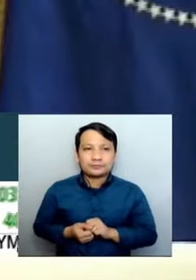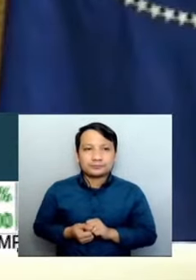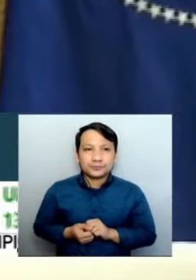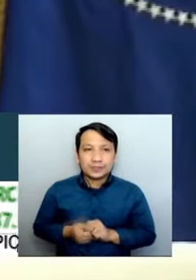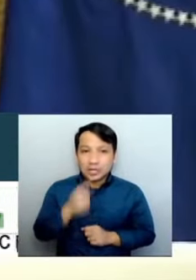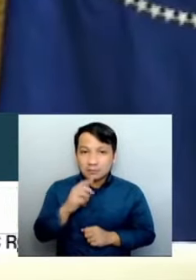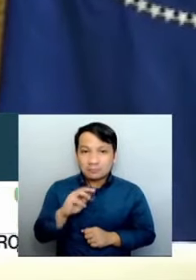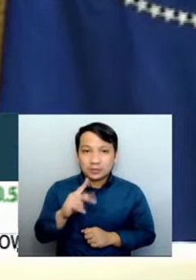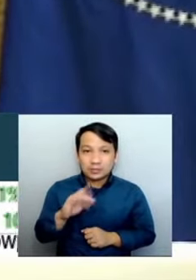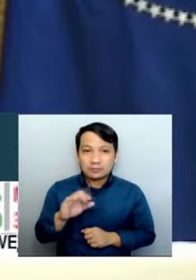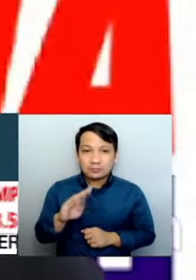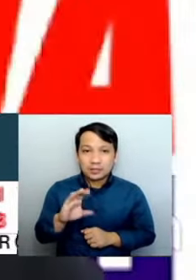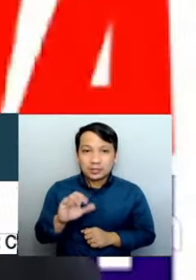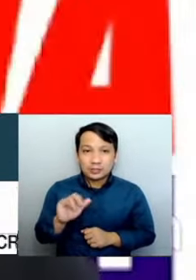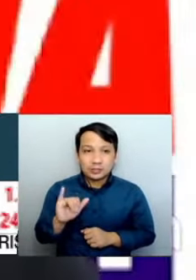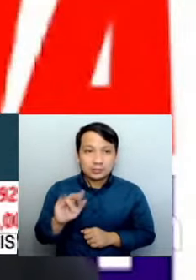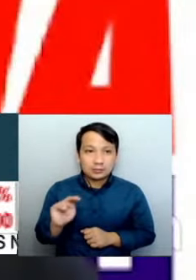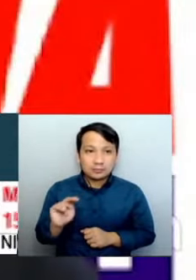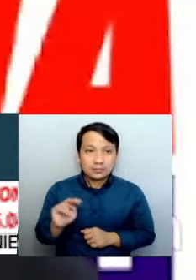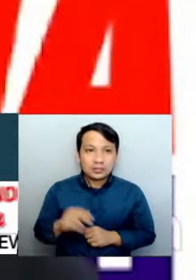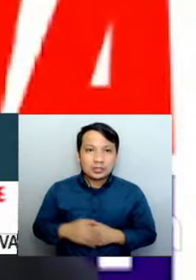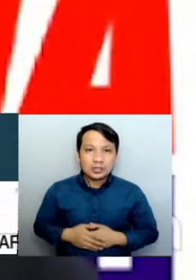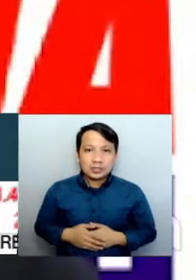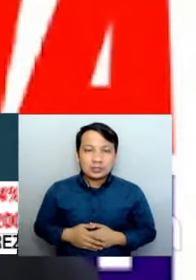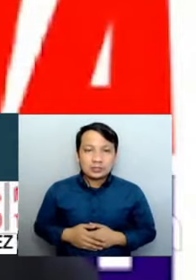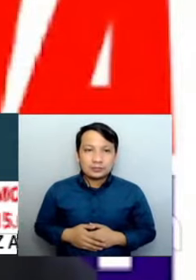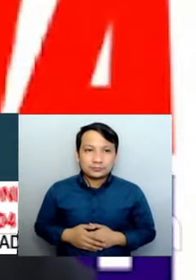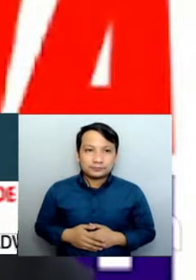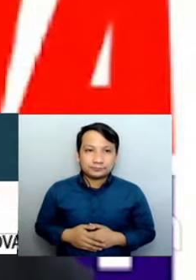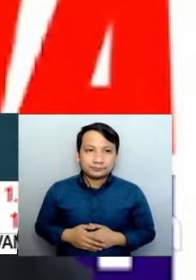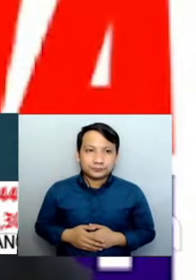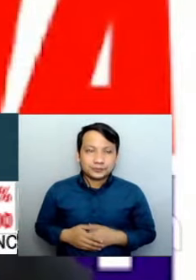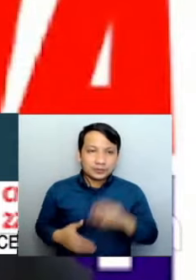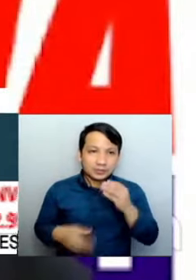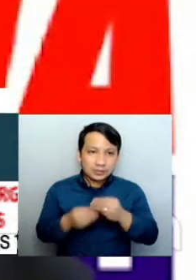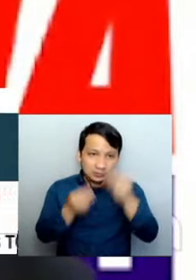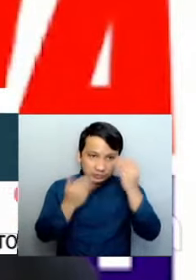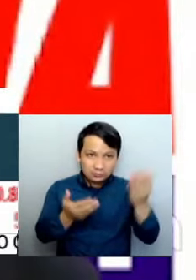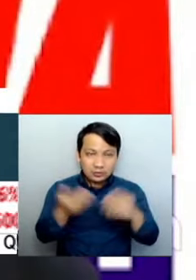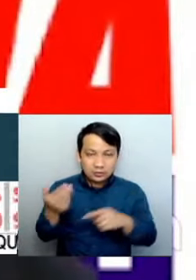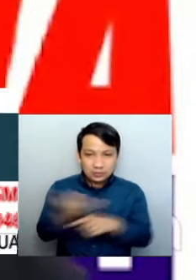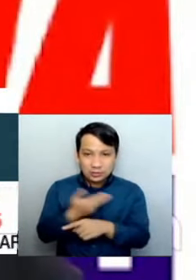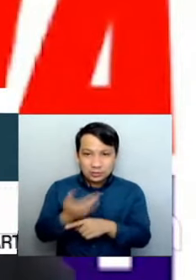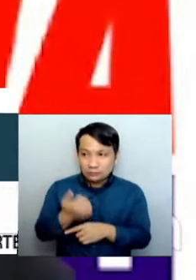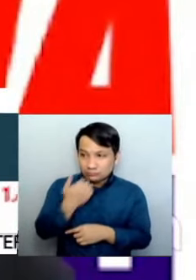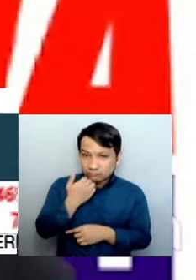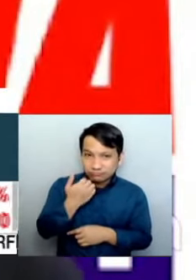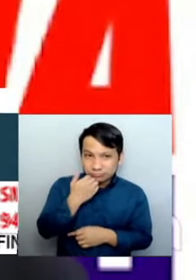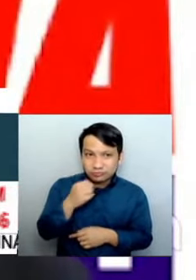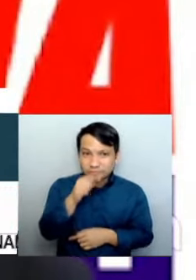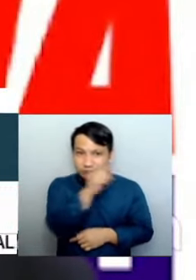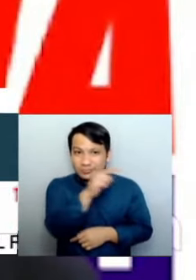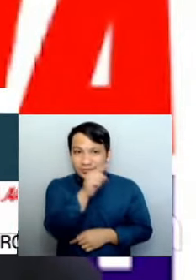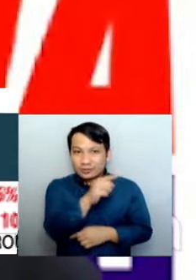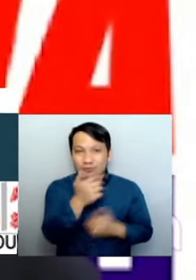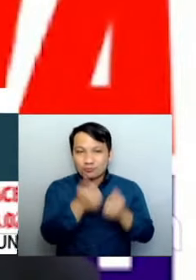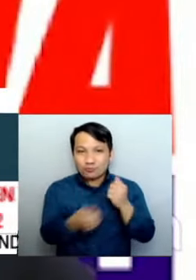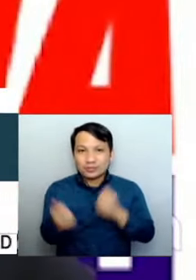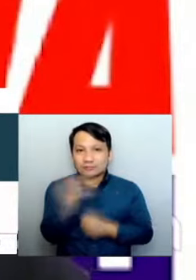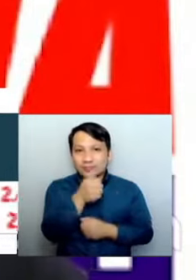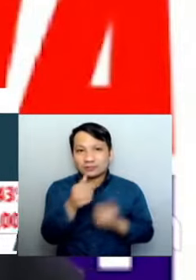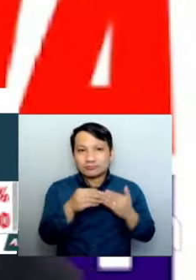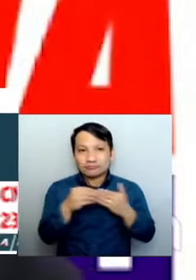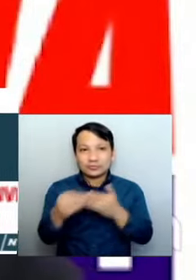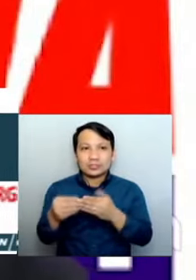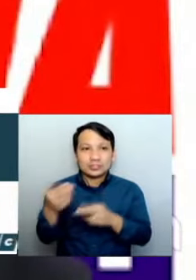only scoff at the achievements. Sa halip na irregularize yung mga kontraktual, tila siya ang gusto maging regular, ano? Si